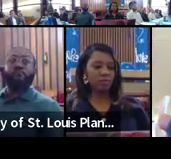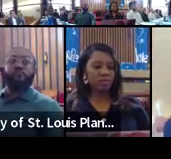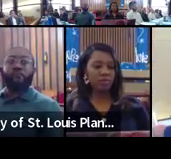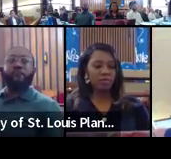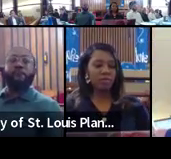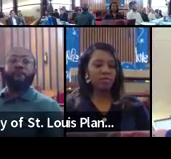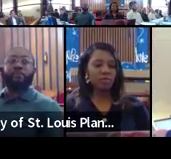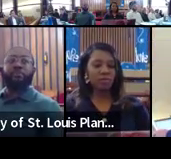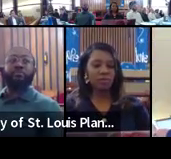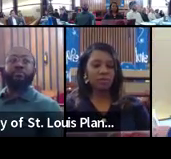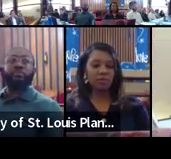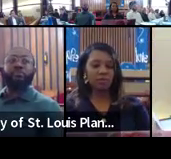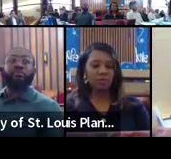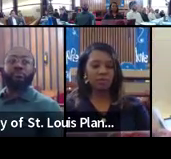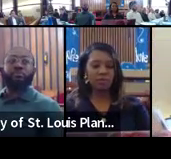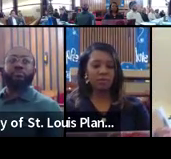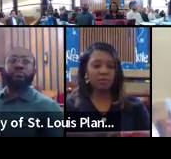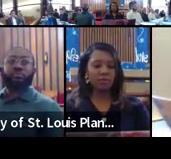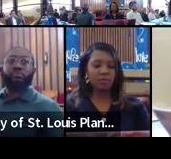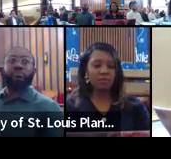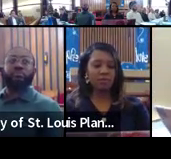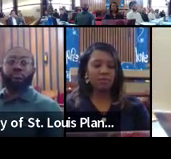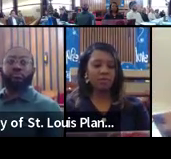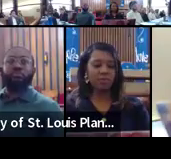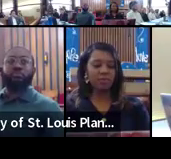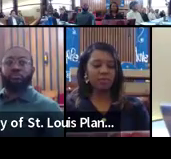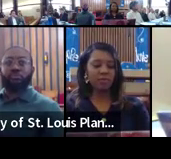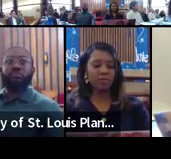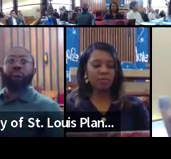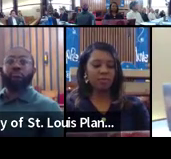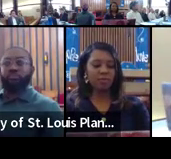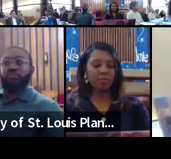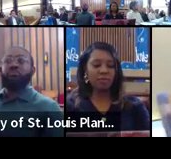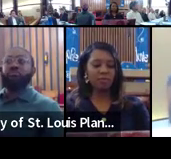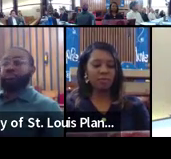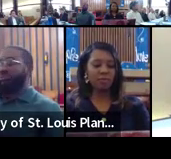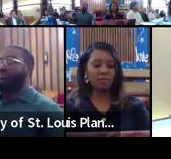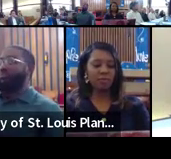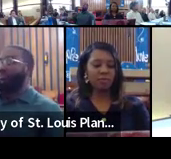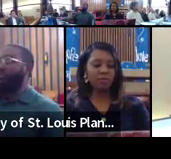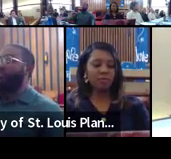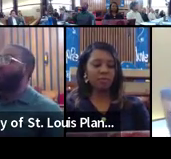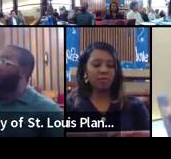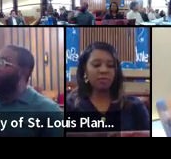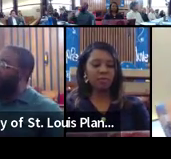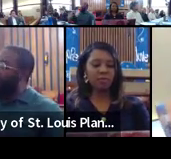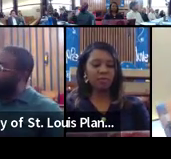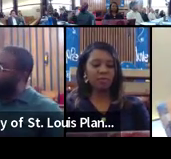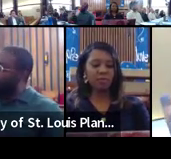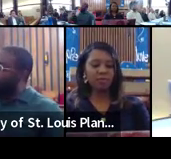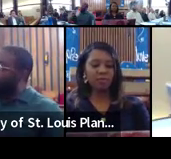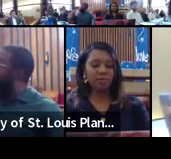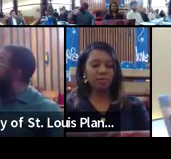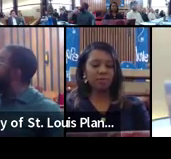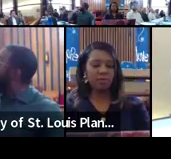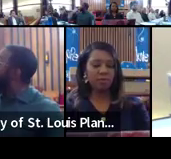of with the sustainability plan, it knows to have your community assets as a tool, something to be more resilient in order